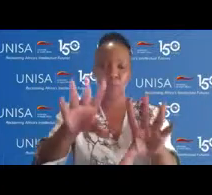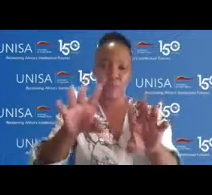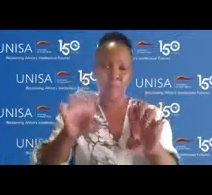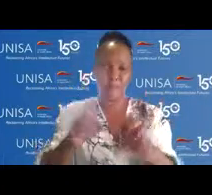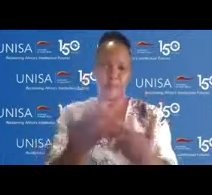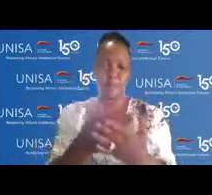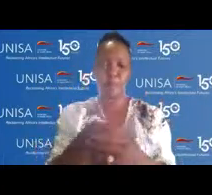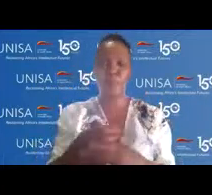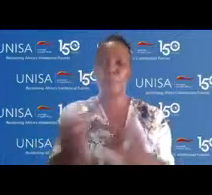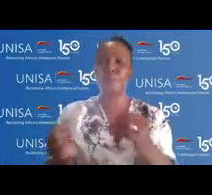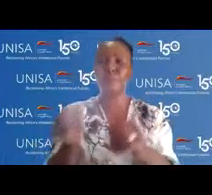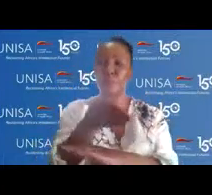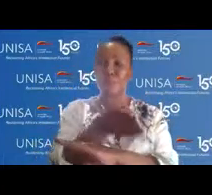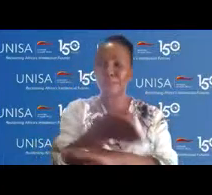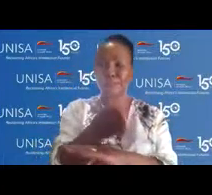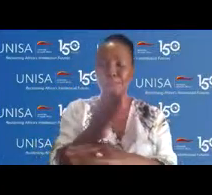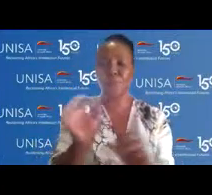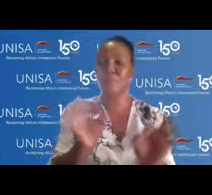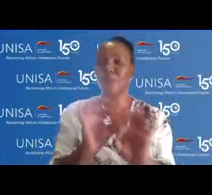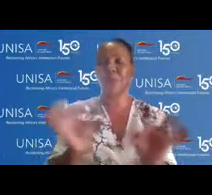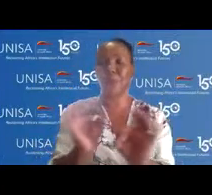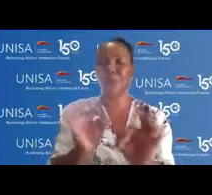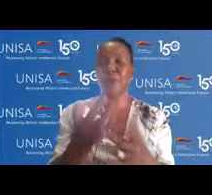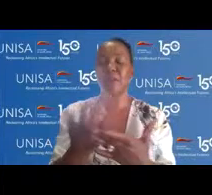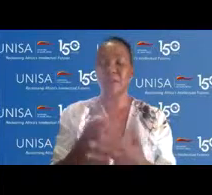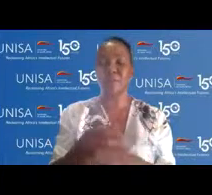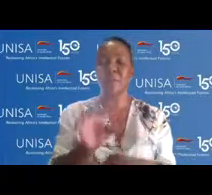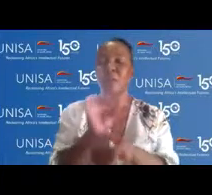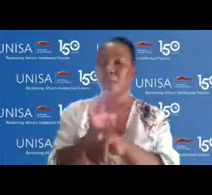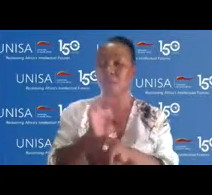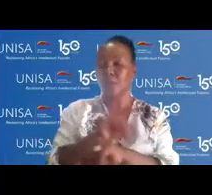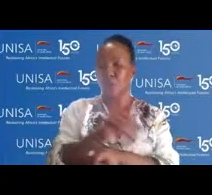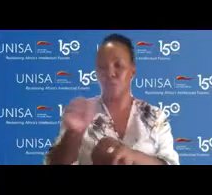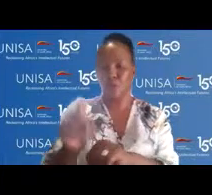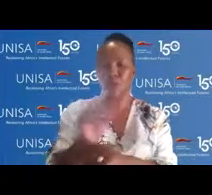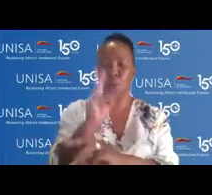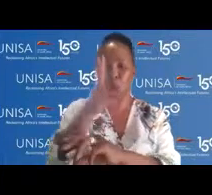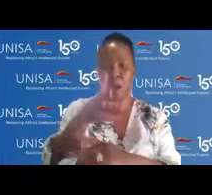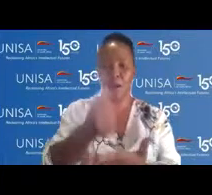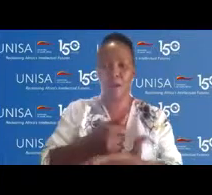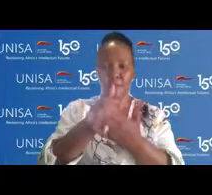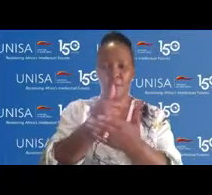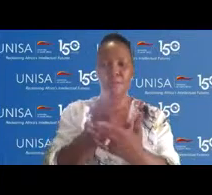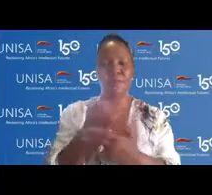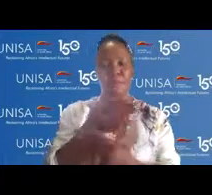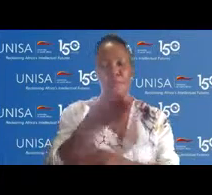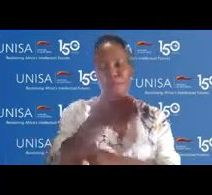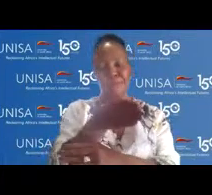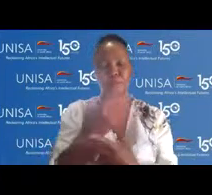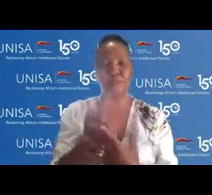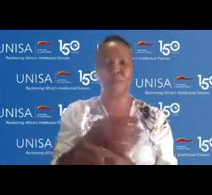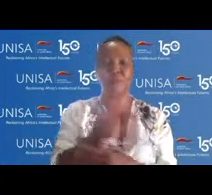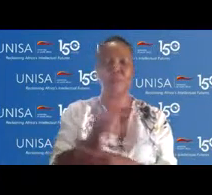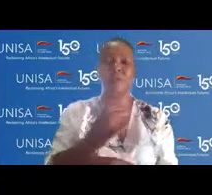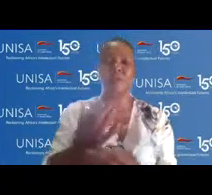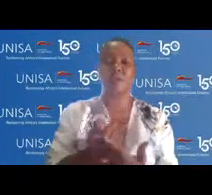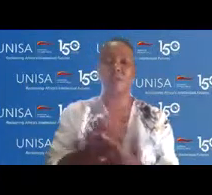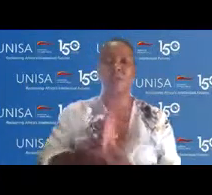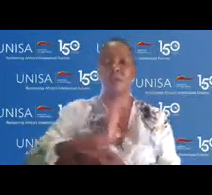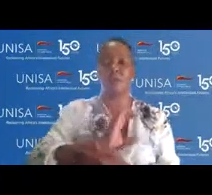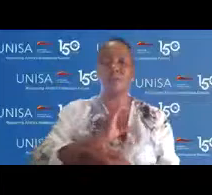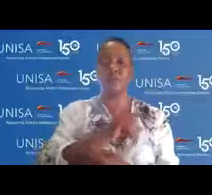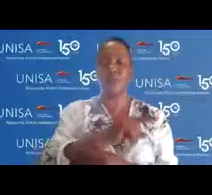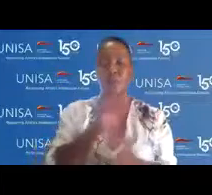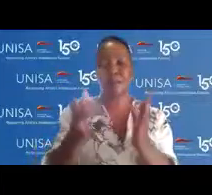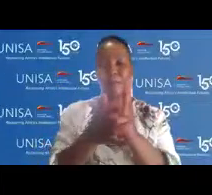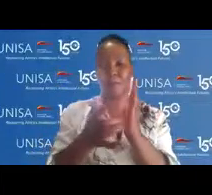training, I seriously do advise it because it will help you and it'll get you comfortable with those technologies. So yes, so